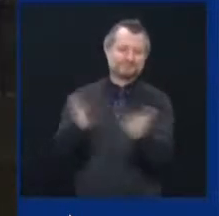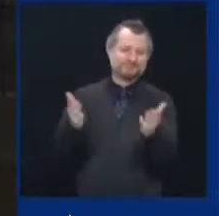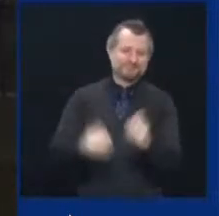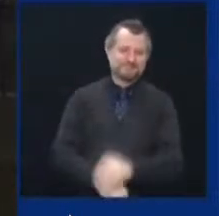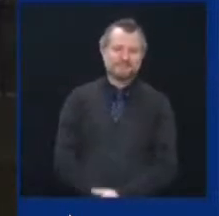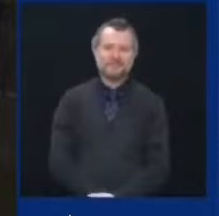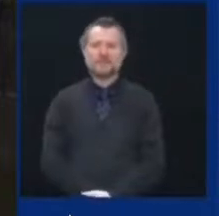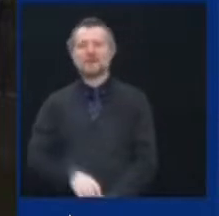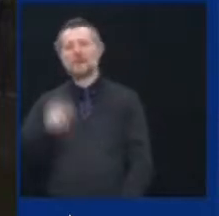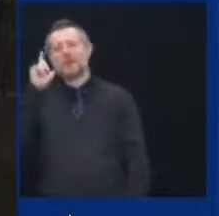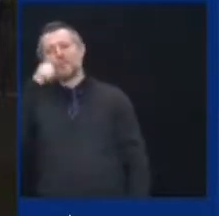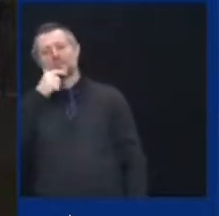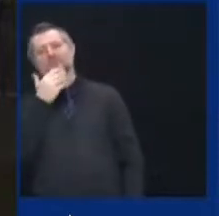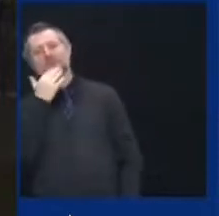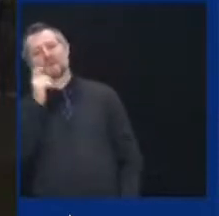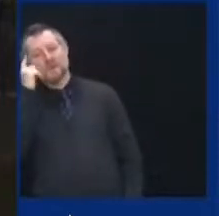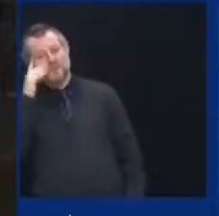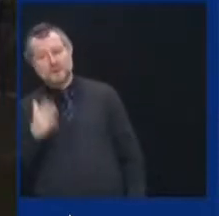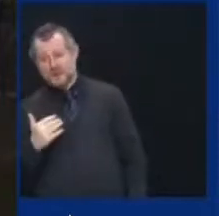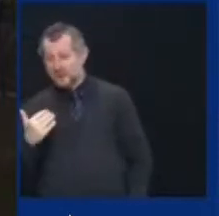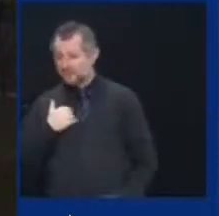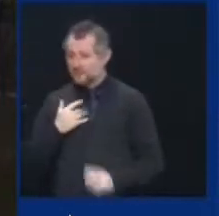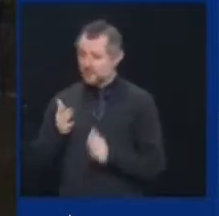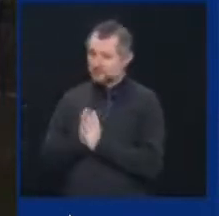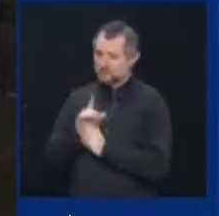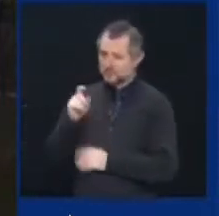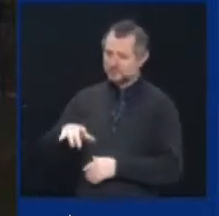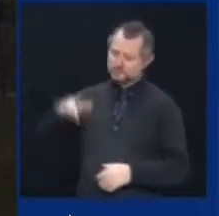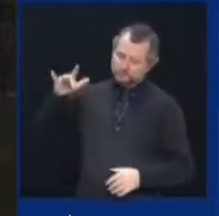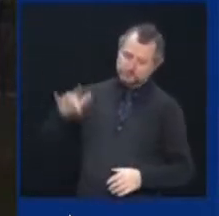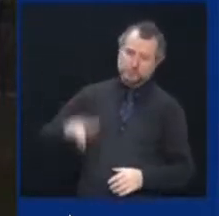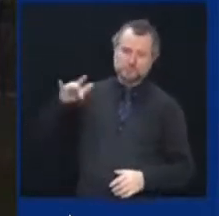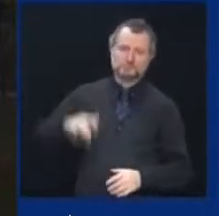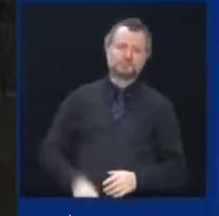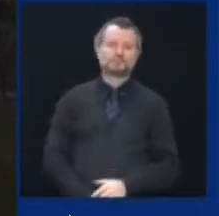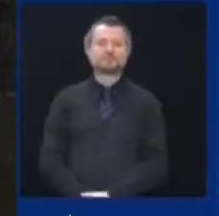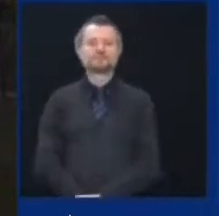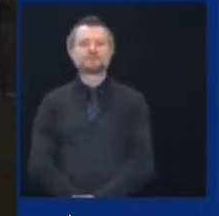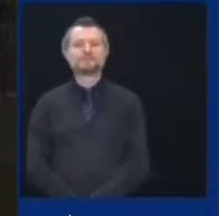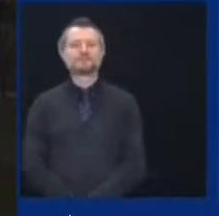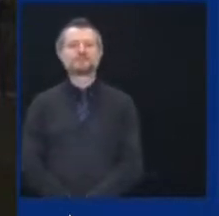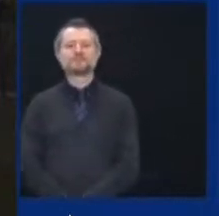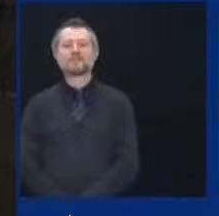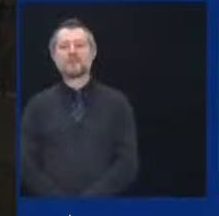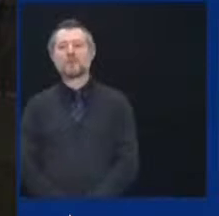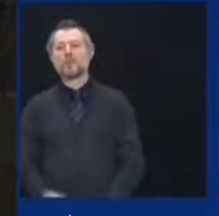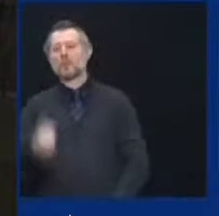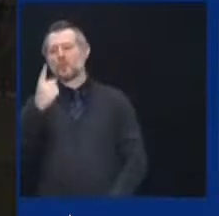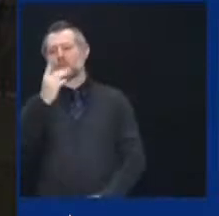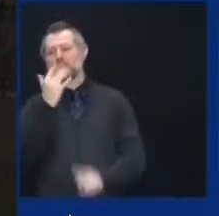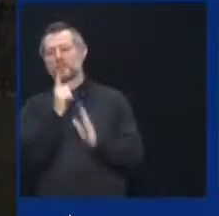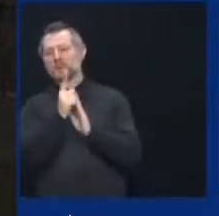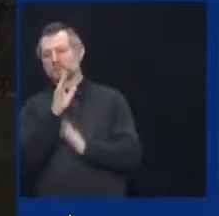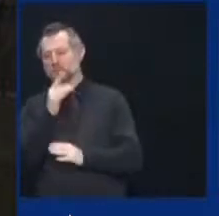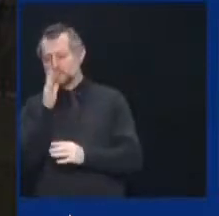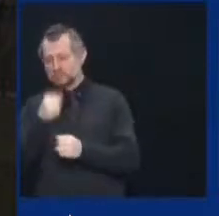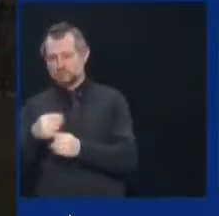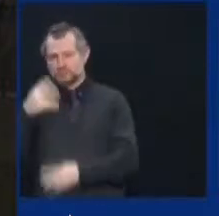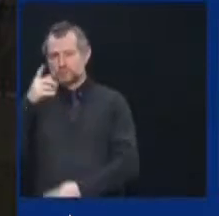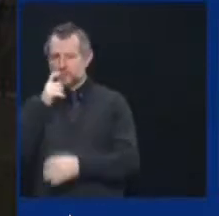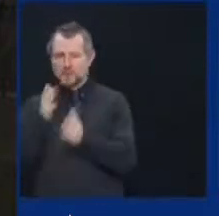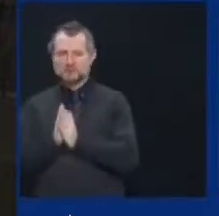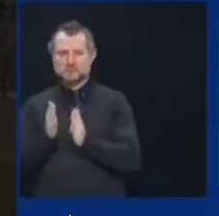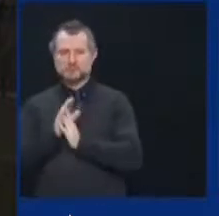Thank you, Governor. If you'd like to ask a question, please use the raise hand function at the bottom of your window. We'll take a brief moment to compile the Q&A roster.